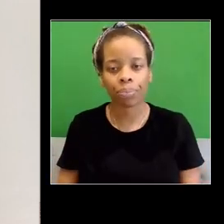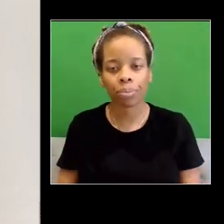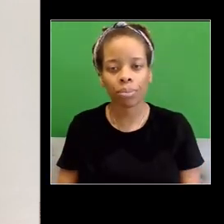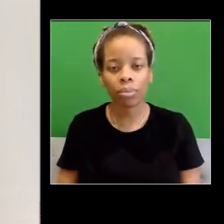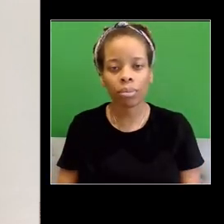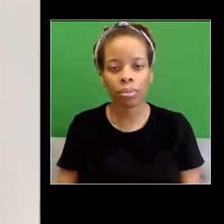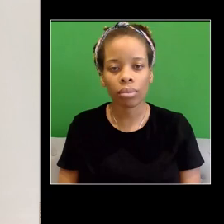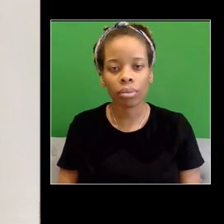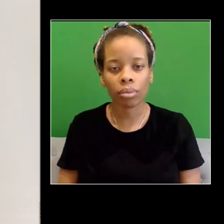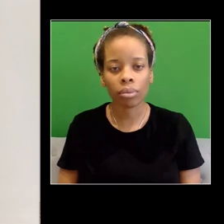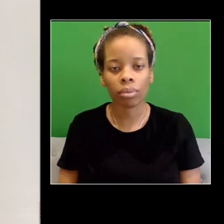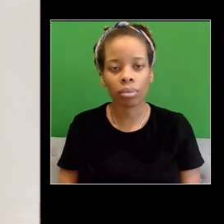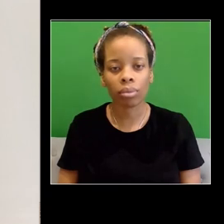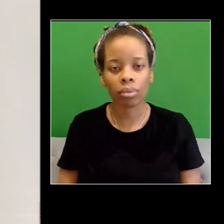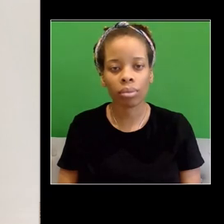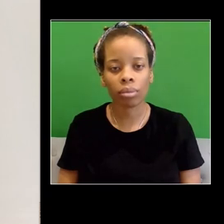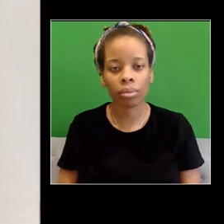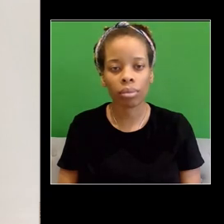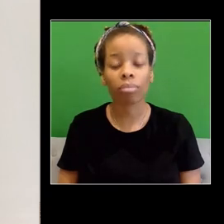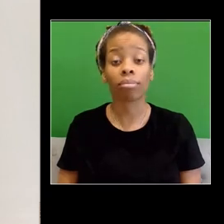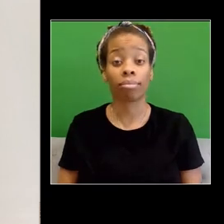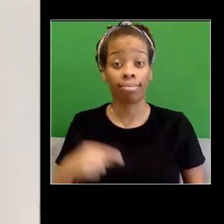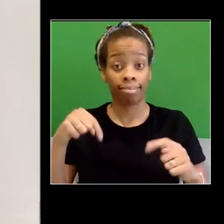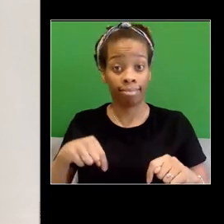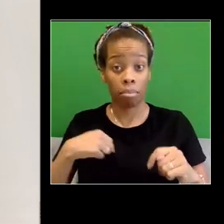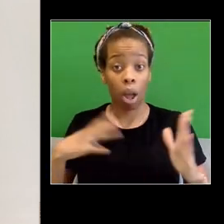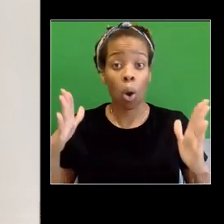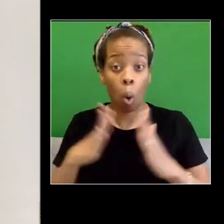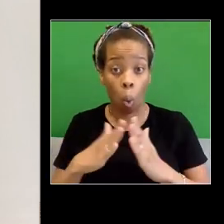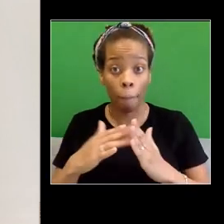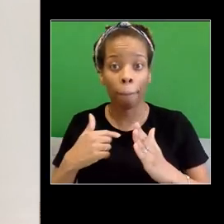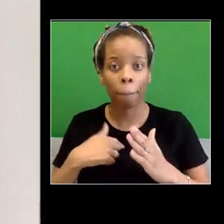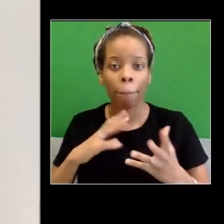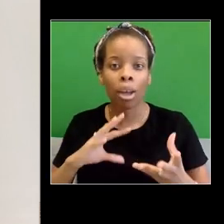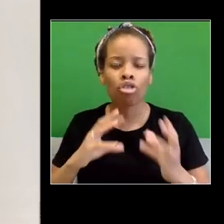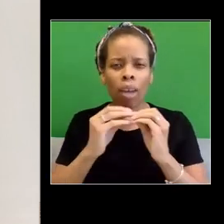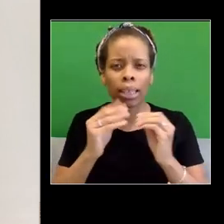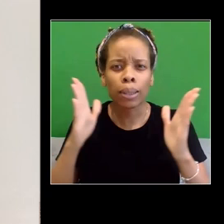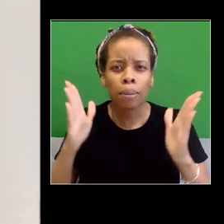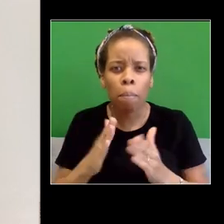as I was working on it with the model at home, which for me is always the best way to see everything,